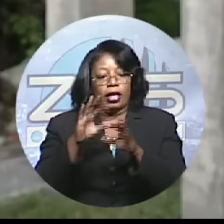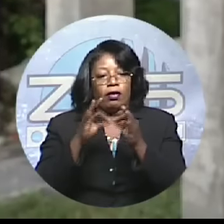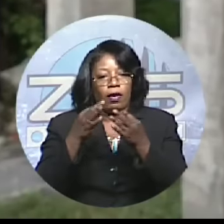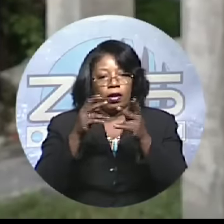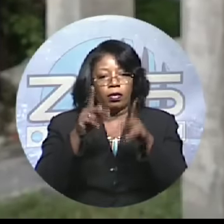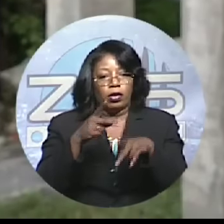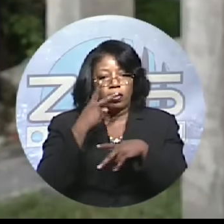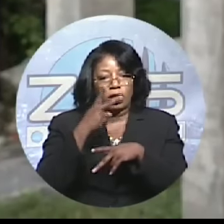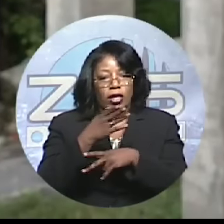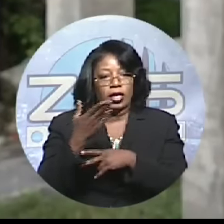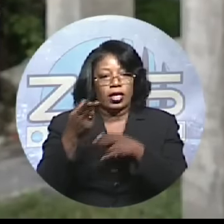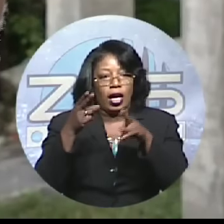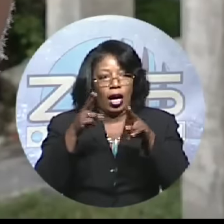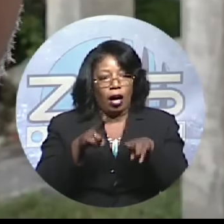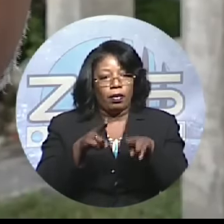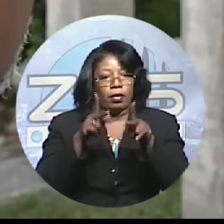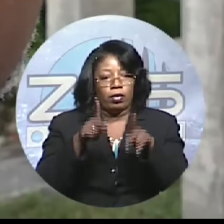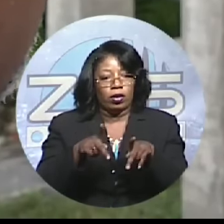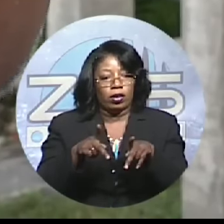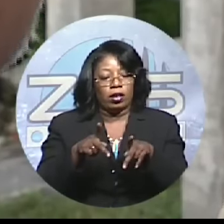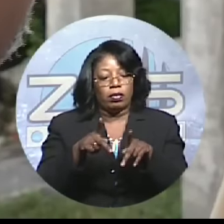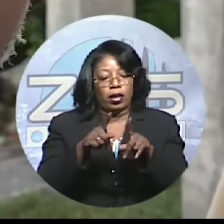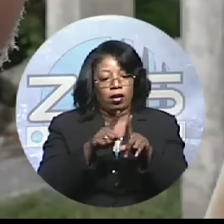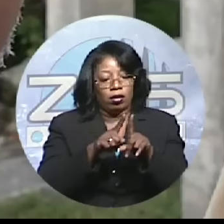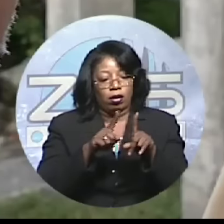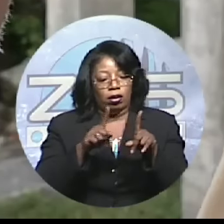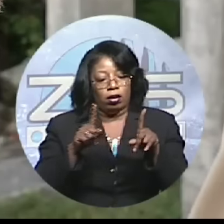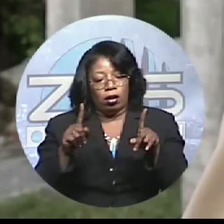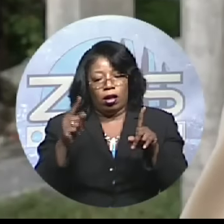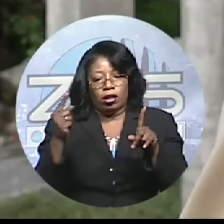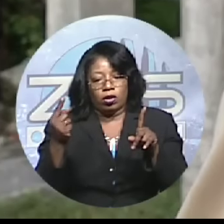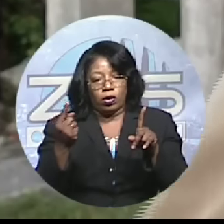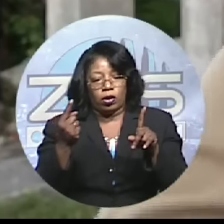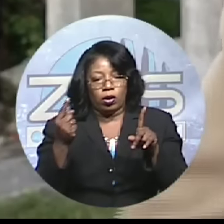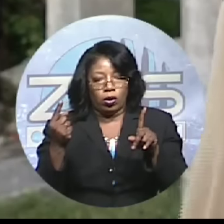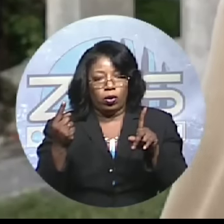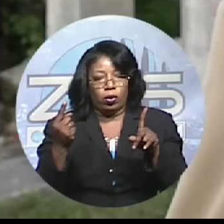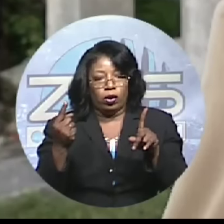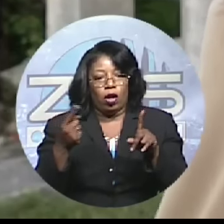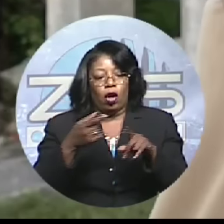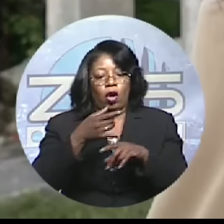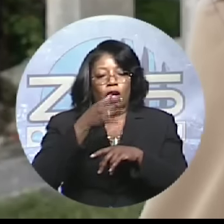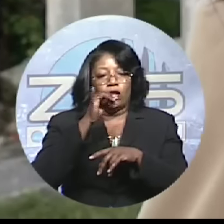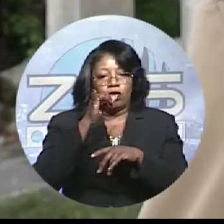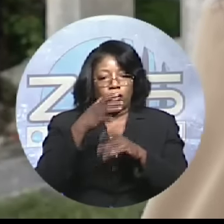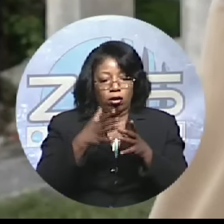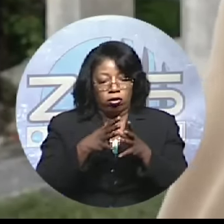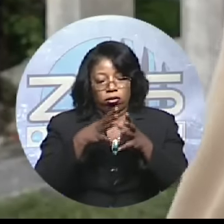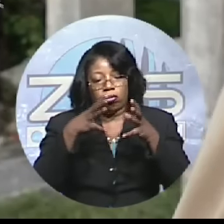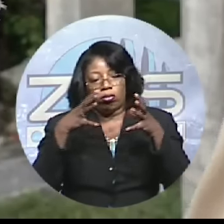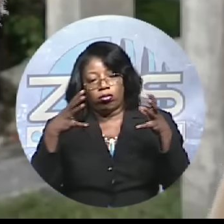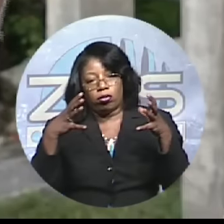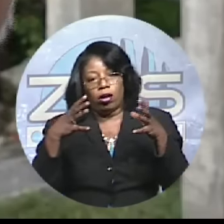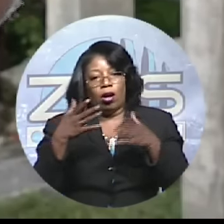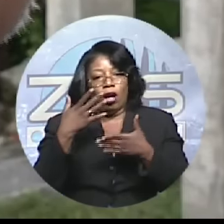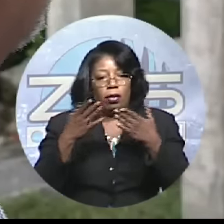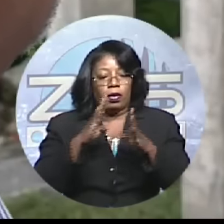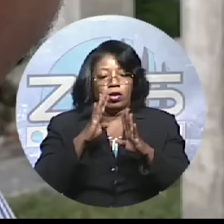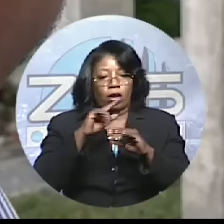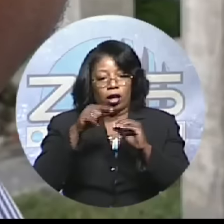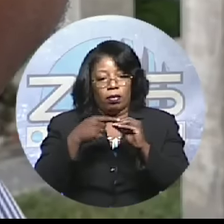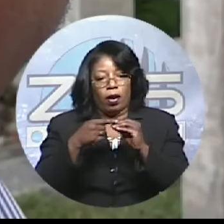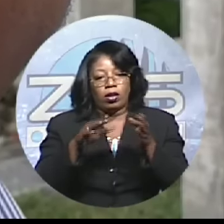you see these things happening, people are being withdrawn, people have all of a sudden begin to drink heavily, people are talking about death,